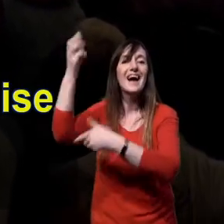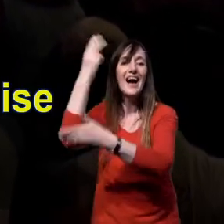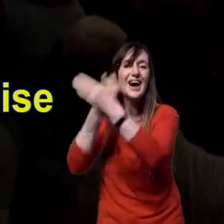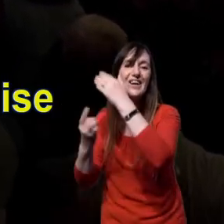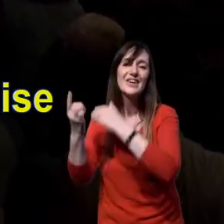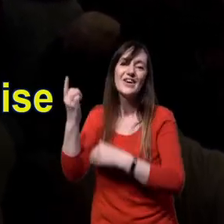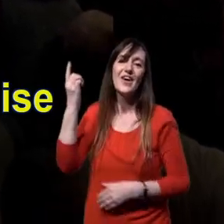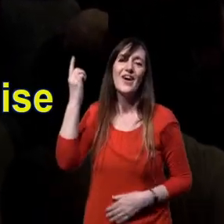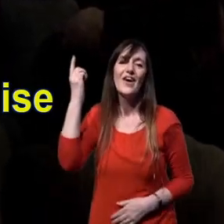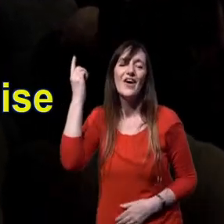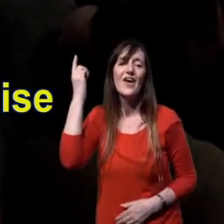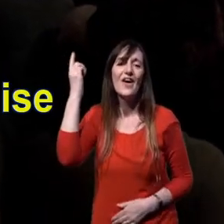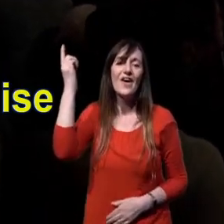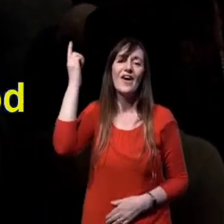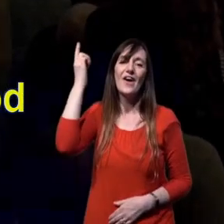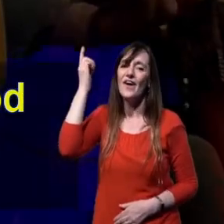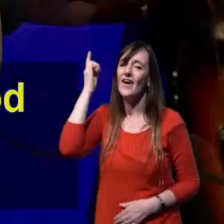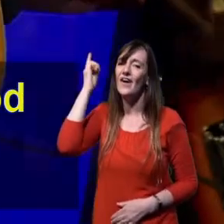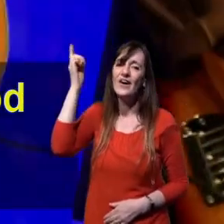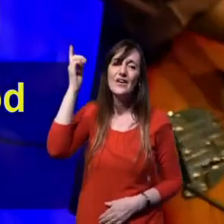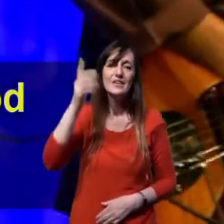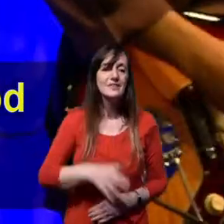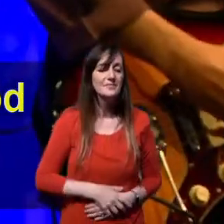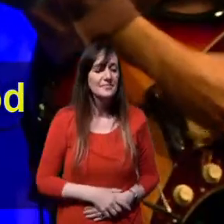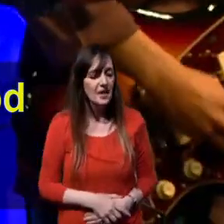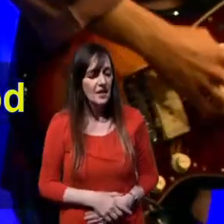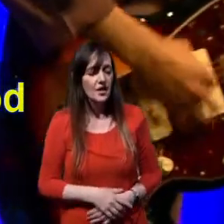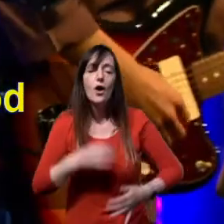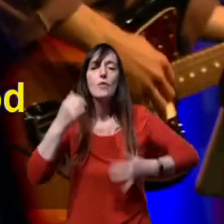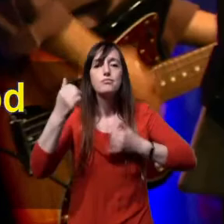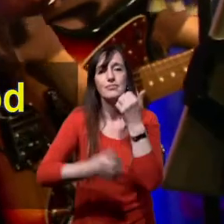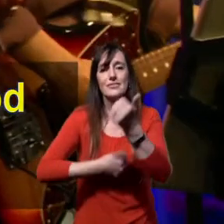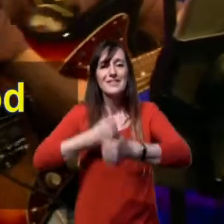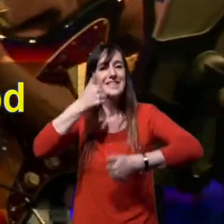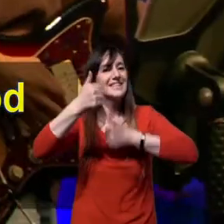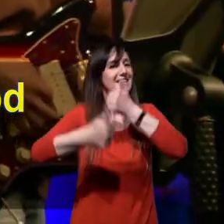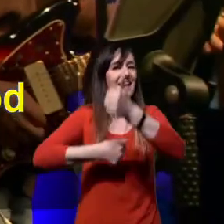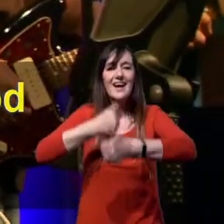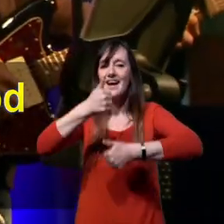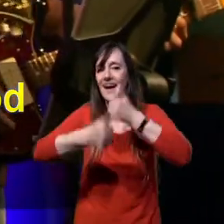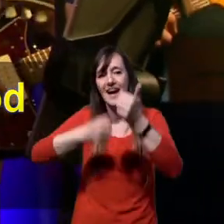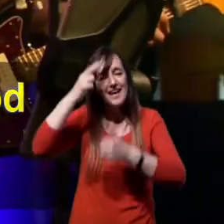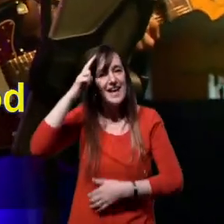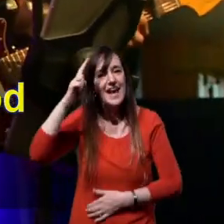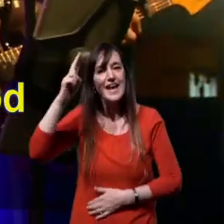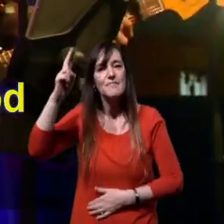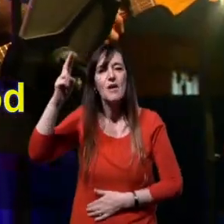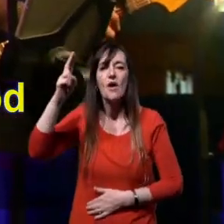Oh, praise.